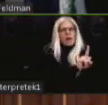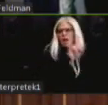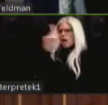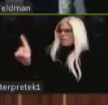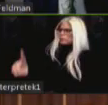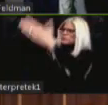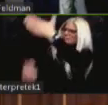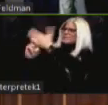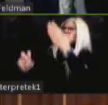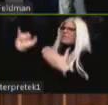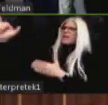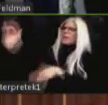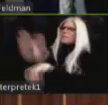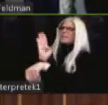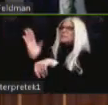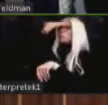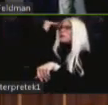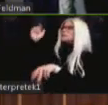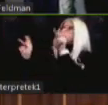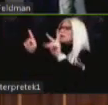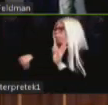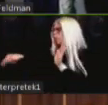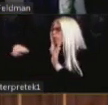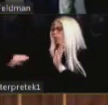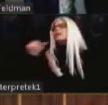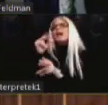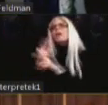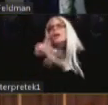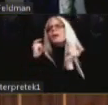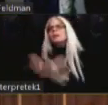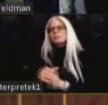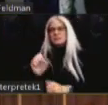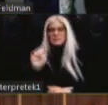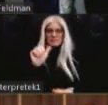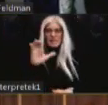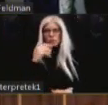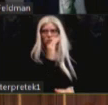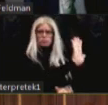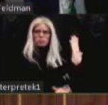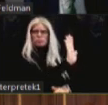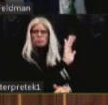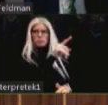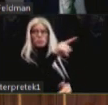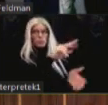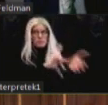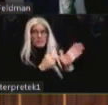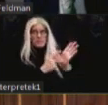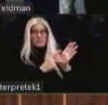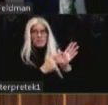mask. Okay, so what I think from my experience, what most businesses are already doing is what would be considered